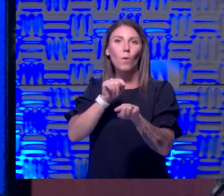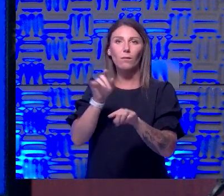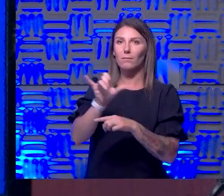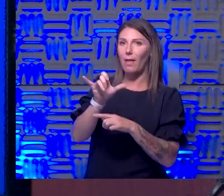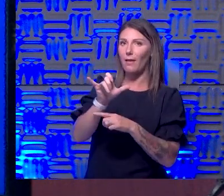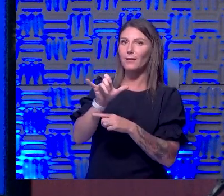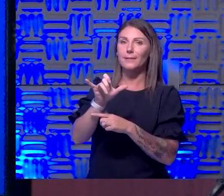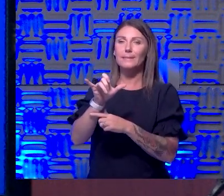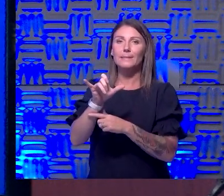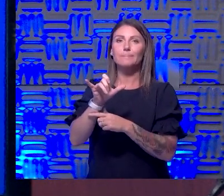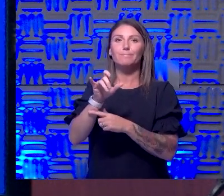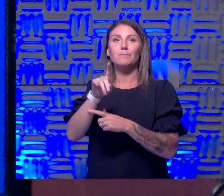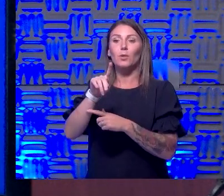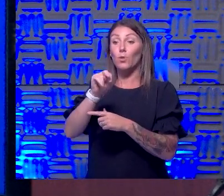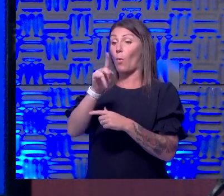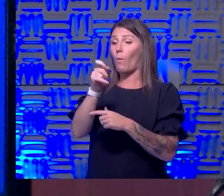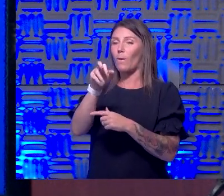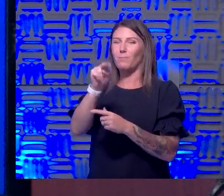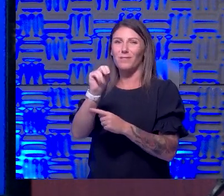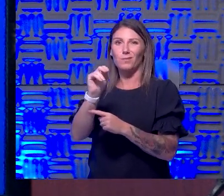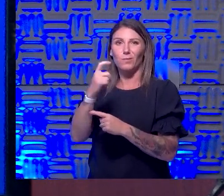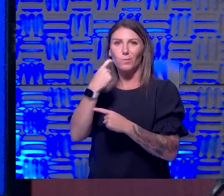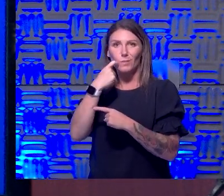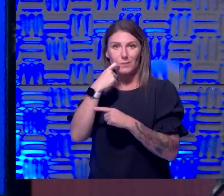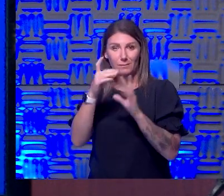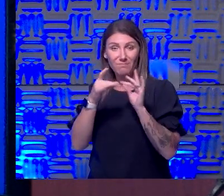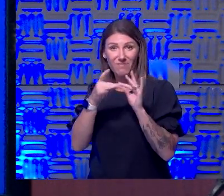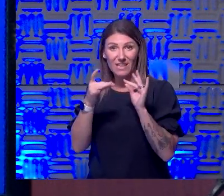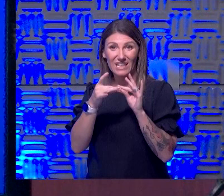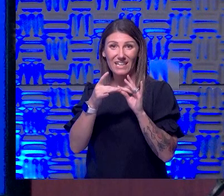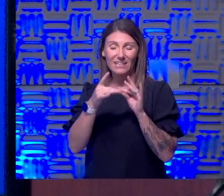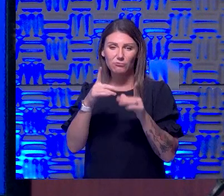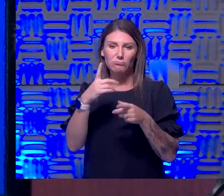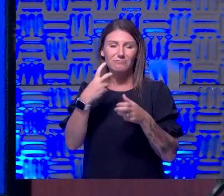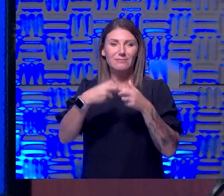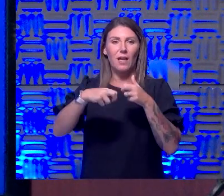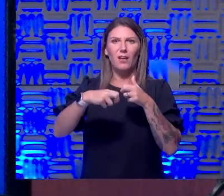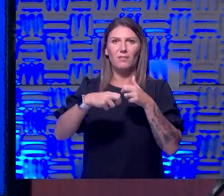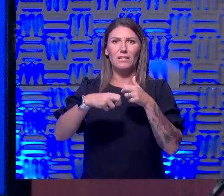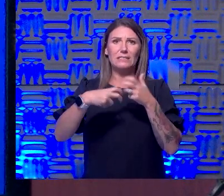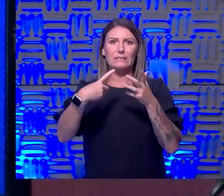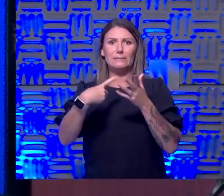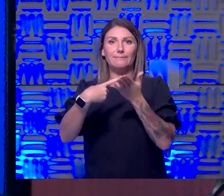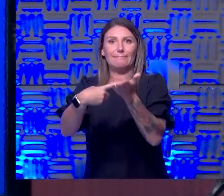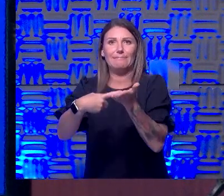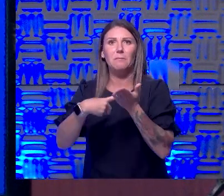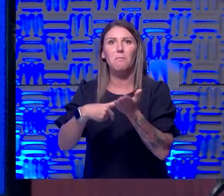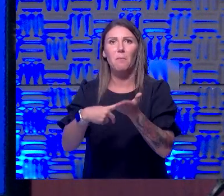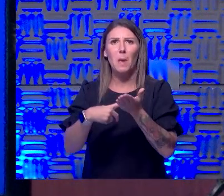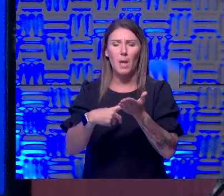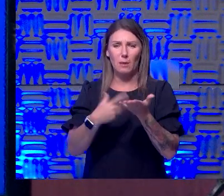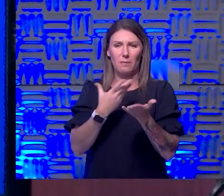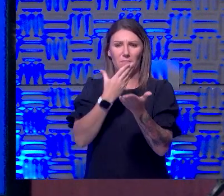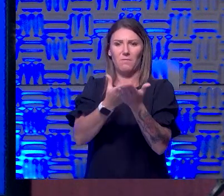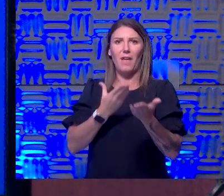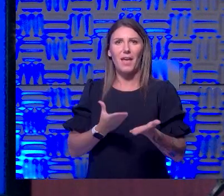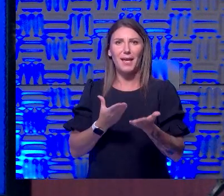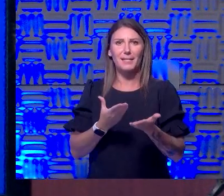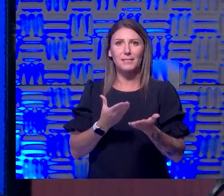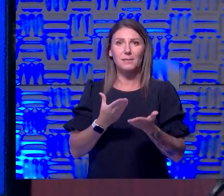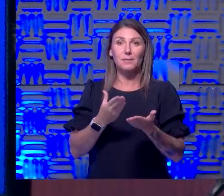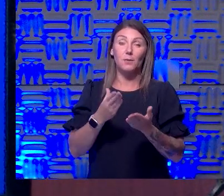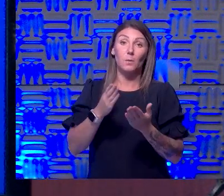said, it's a bit difficult to debate the merits or demerits of it by anyone until they have actually seen exactly what's in